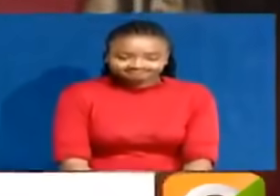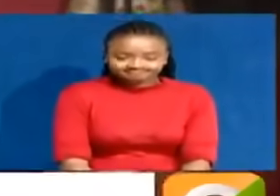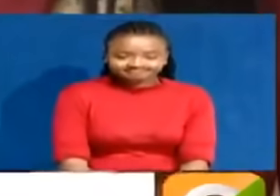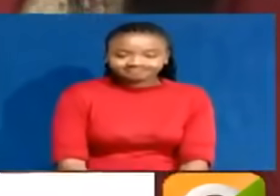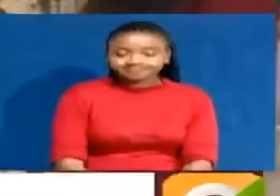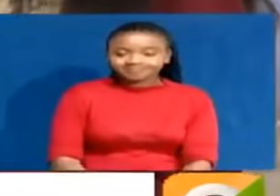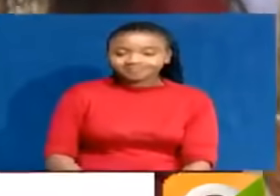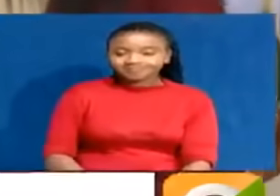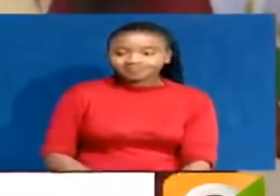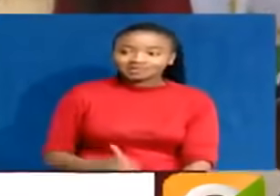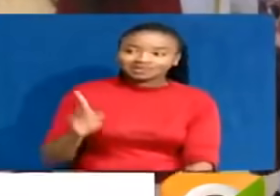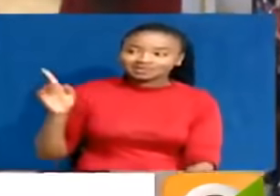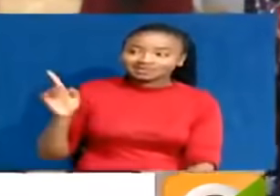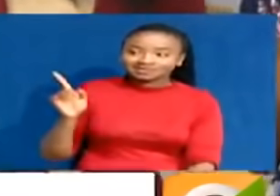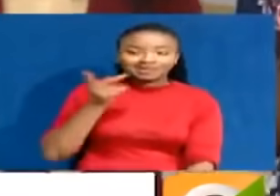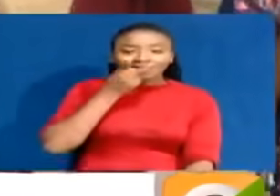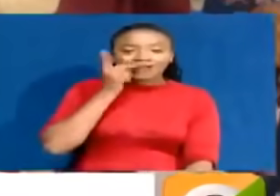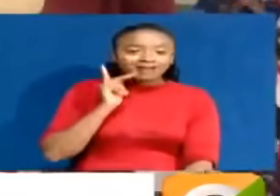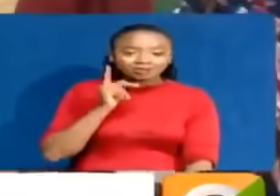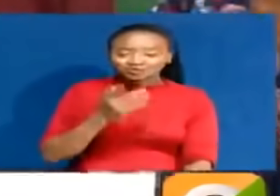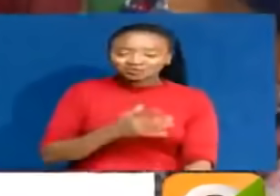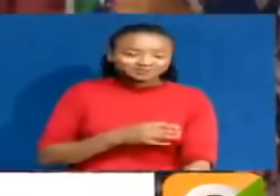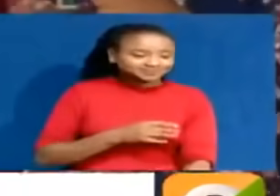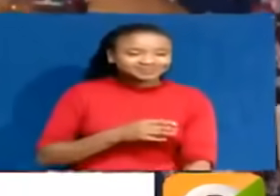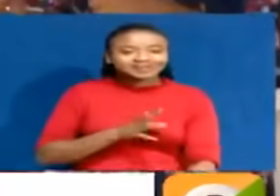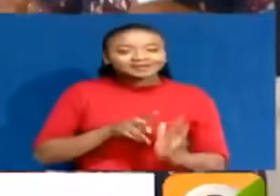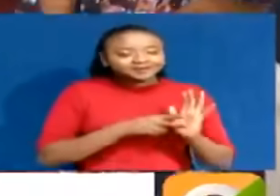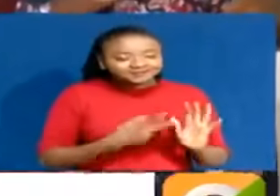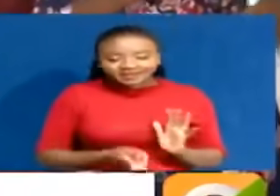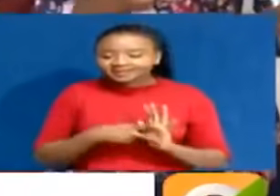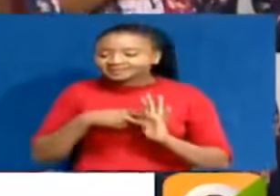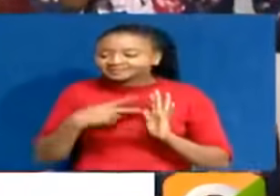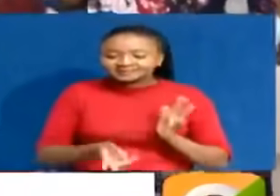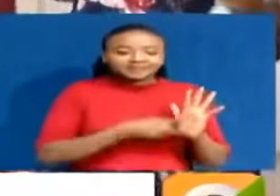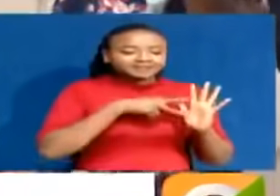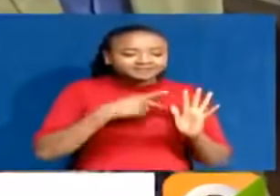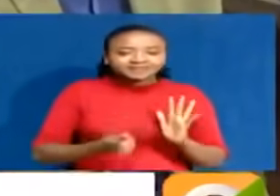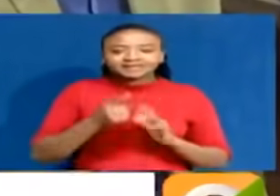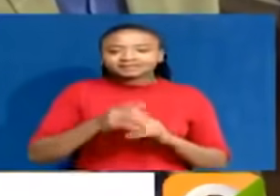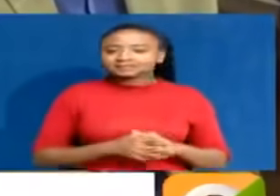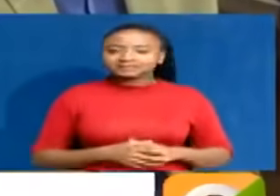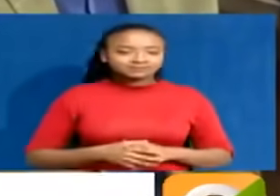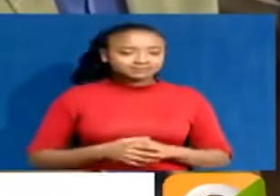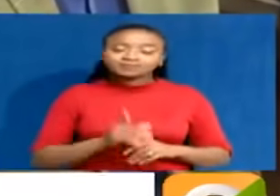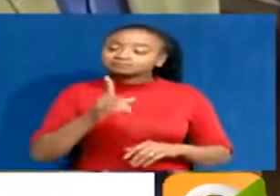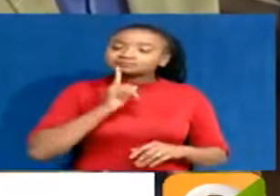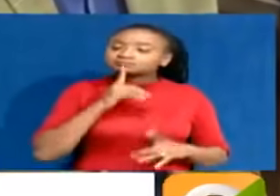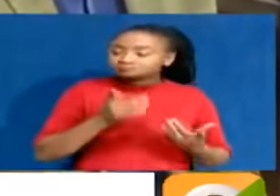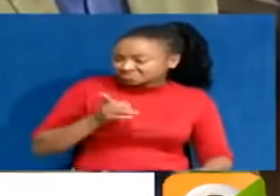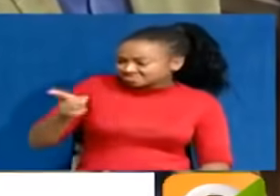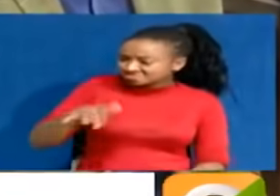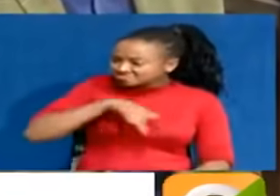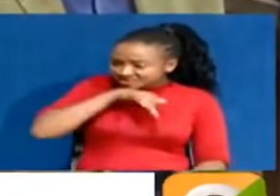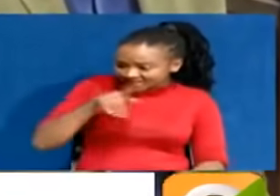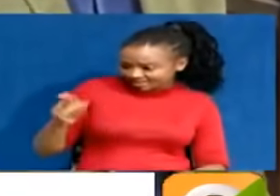After his twice bitten, three times shy remarks in reference to the NASA coalition fallout, where Kalonzo called out ODM leader Raila